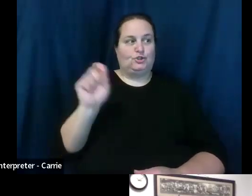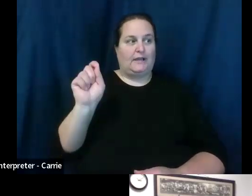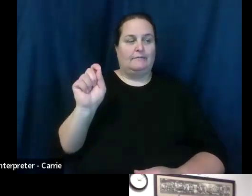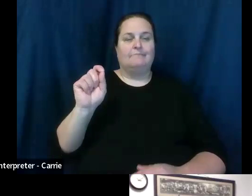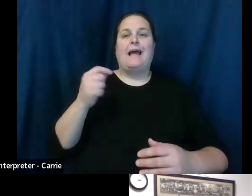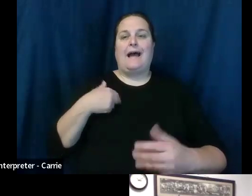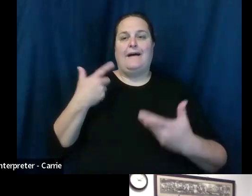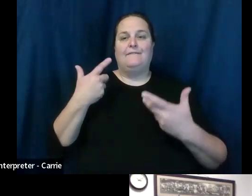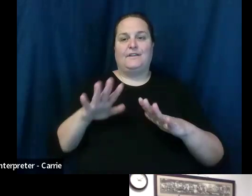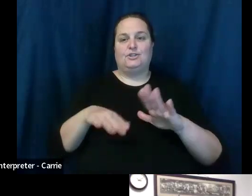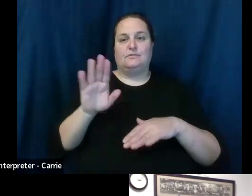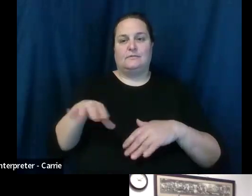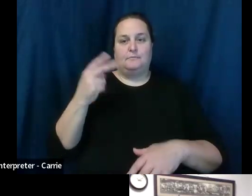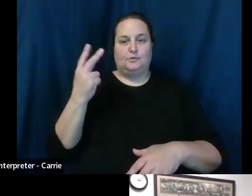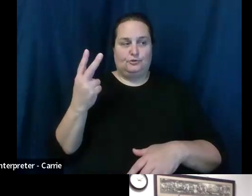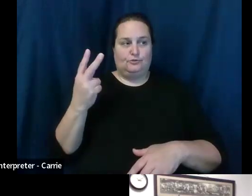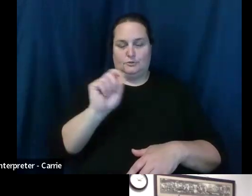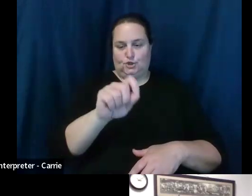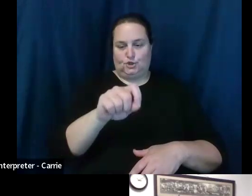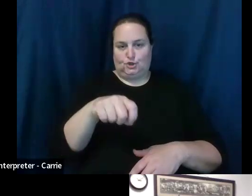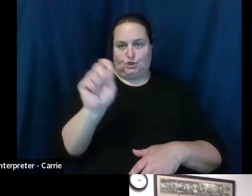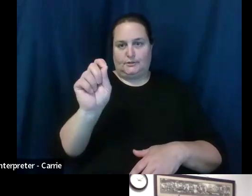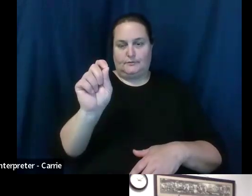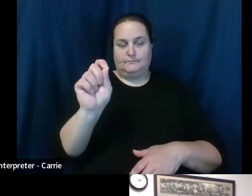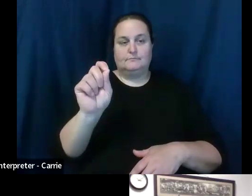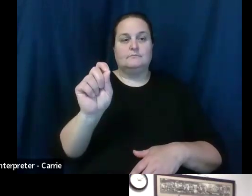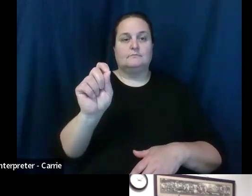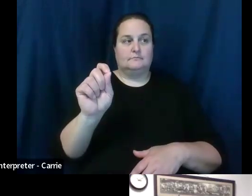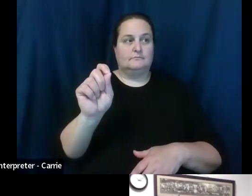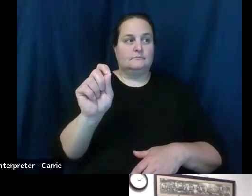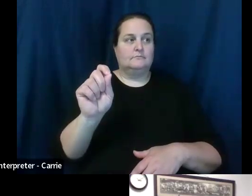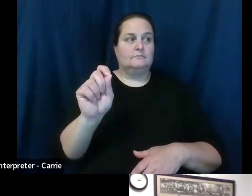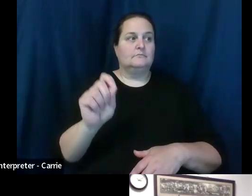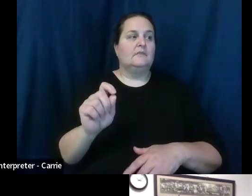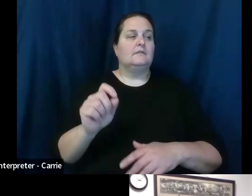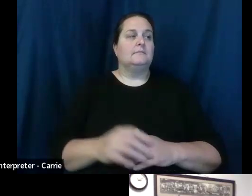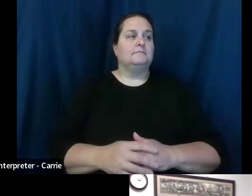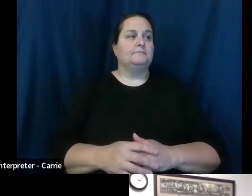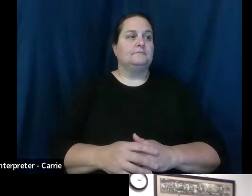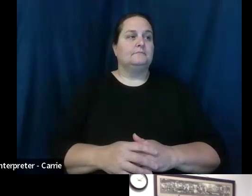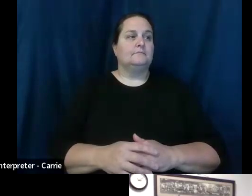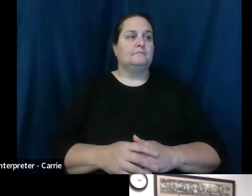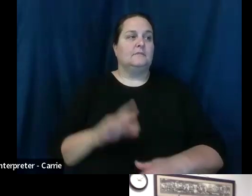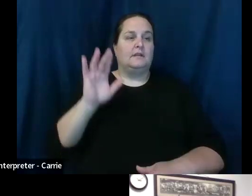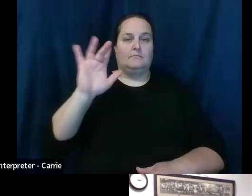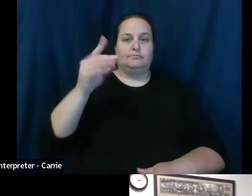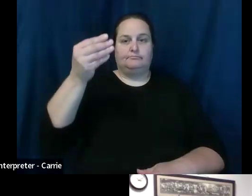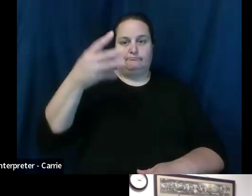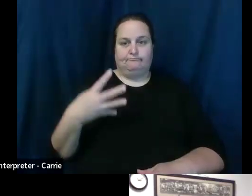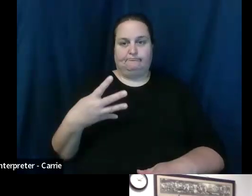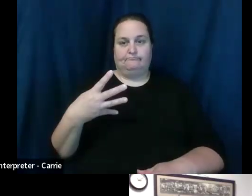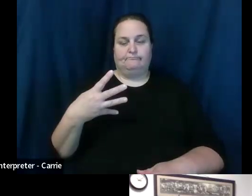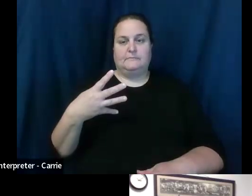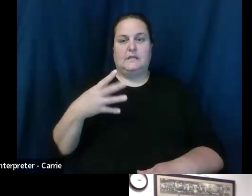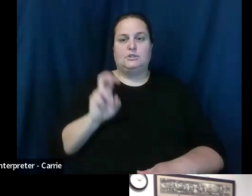And so checking that I got finished step 2 box will let you hop back to any of the pages